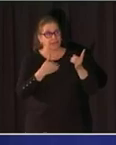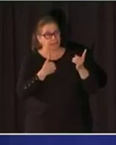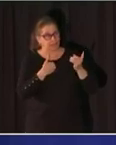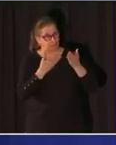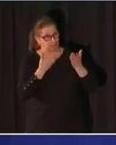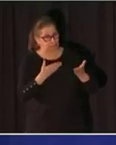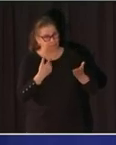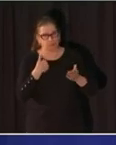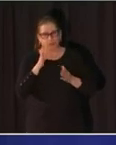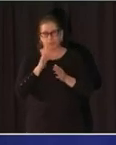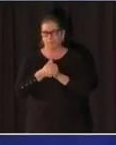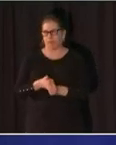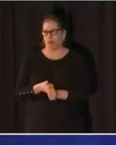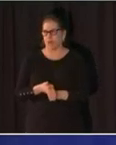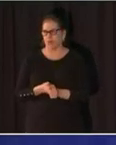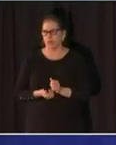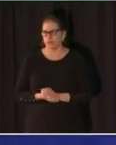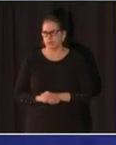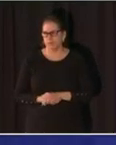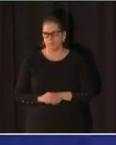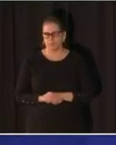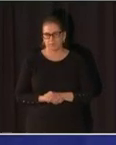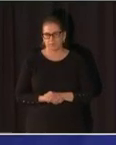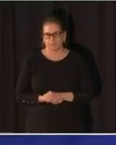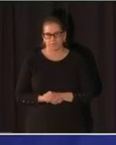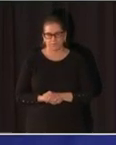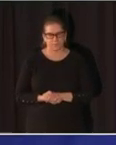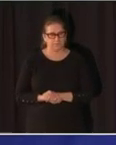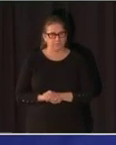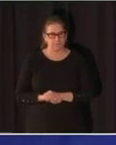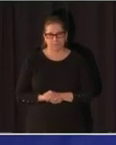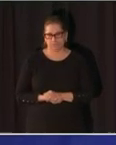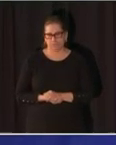Okay, we'll take another round. We'll start over here. You have any? Yeah.